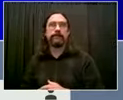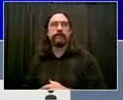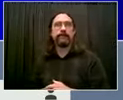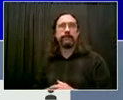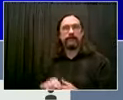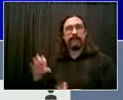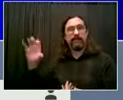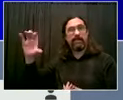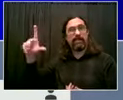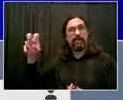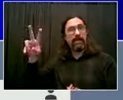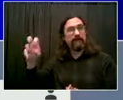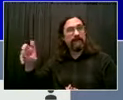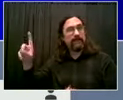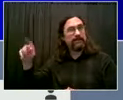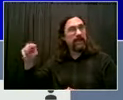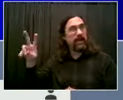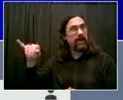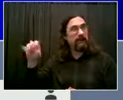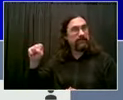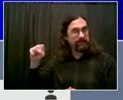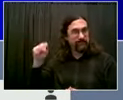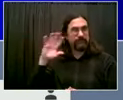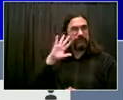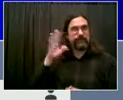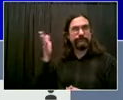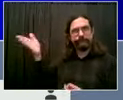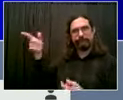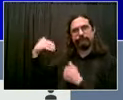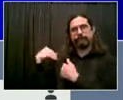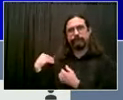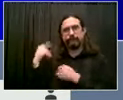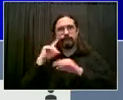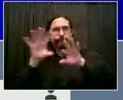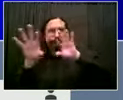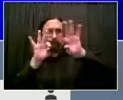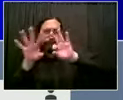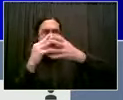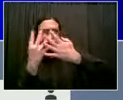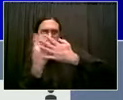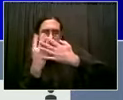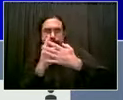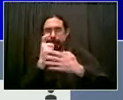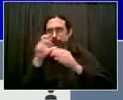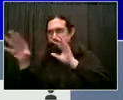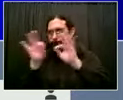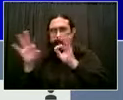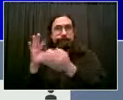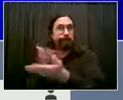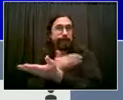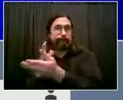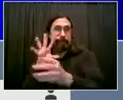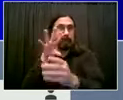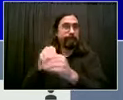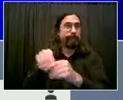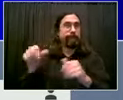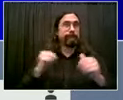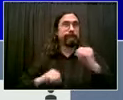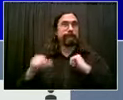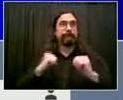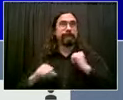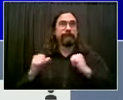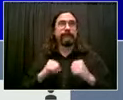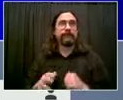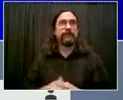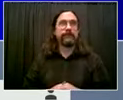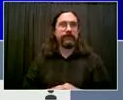put together heavy on New York artists. He said, I'm on it. I'm going to make it happen. So in August, get ready for an